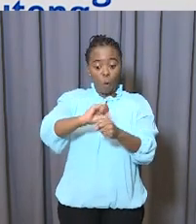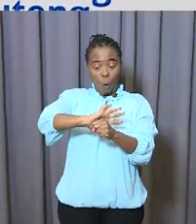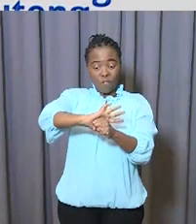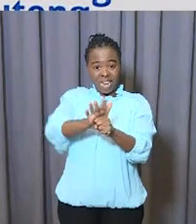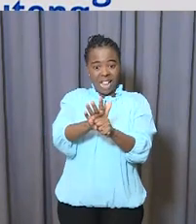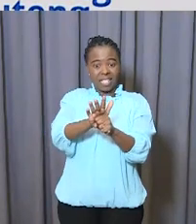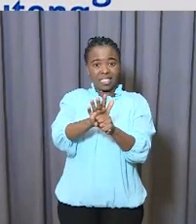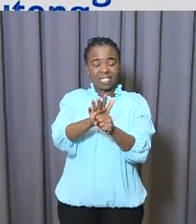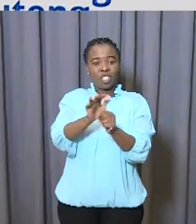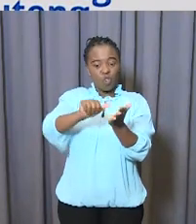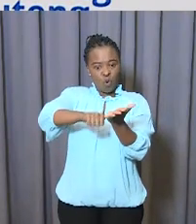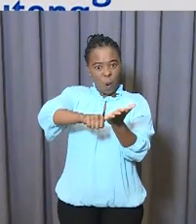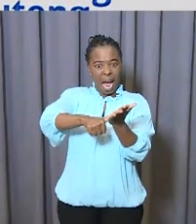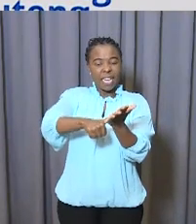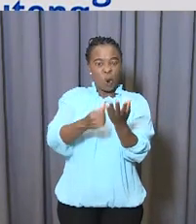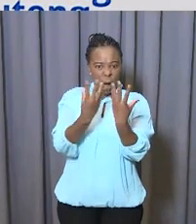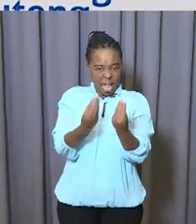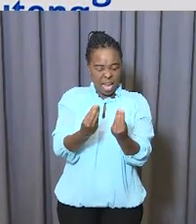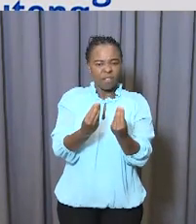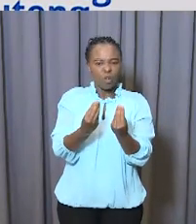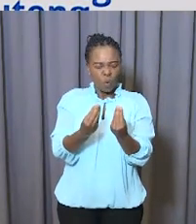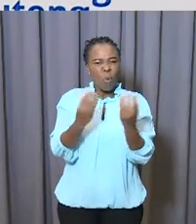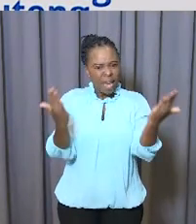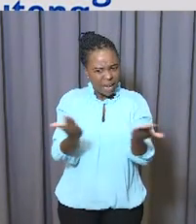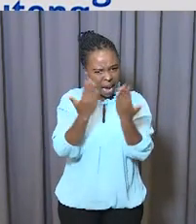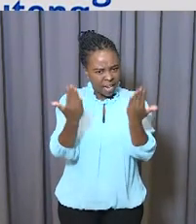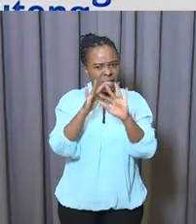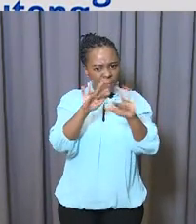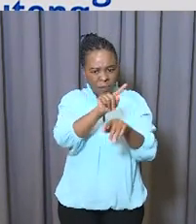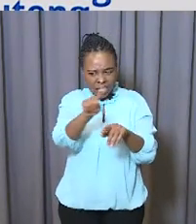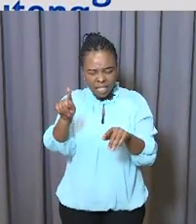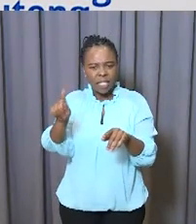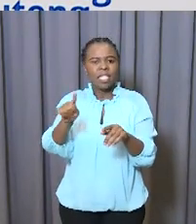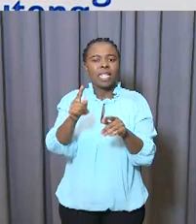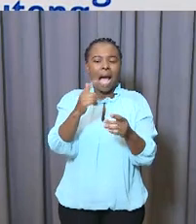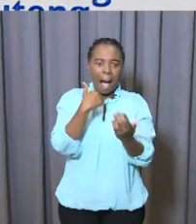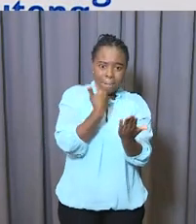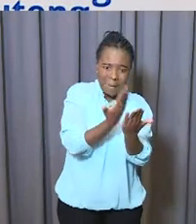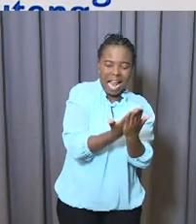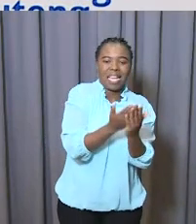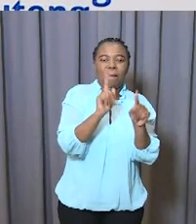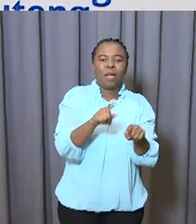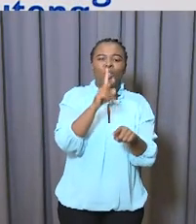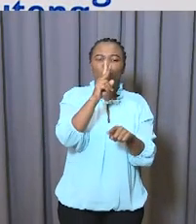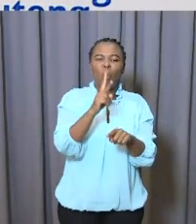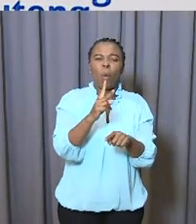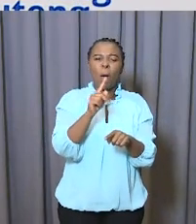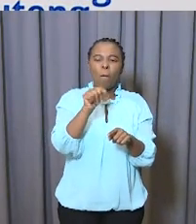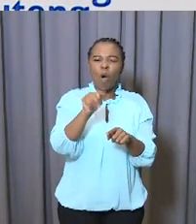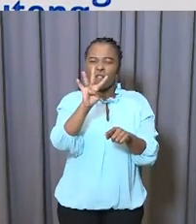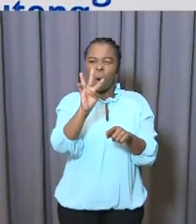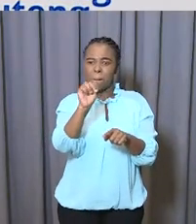grant, we're encouraging people to apply for that grant. Thus far, 3.2 million people have applied for that grant,